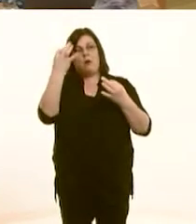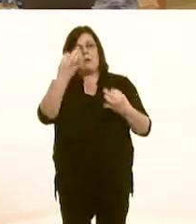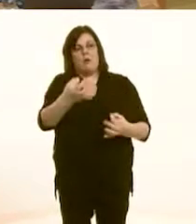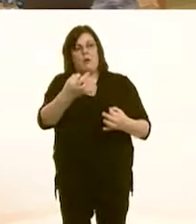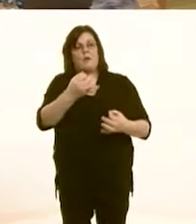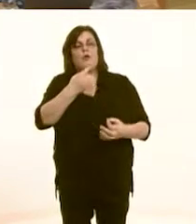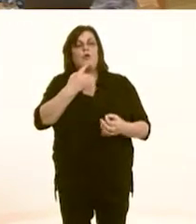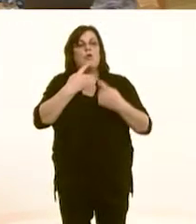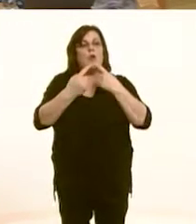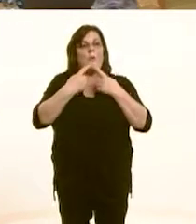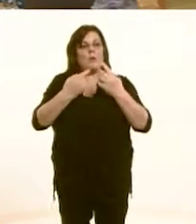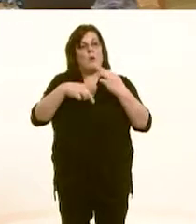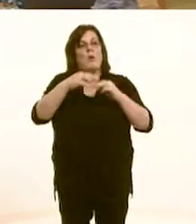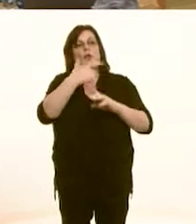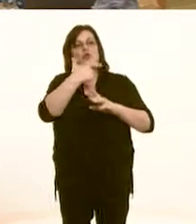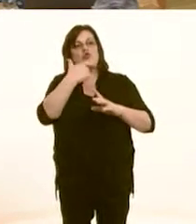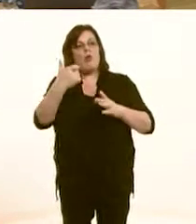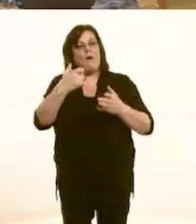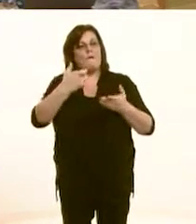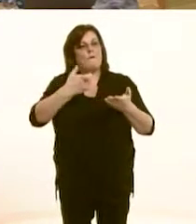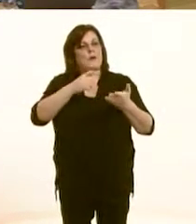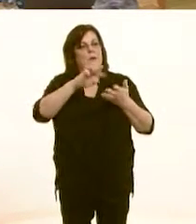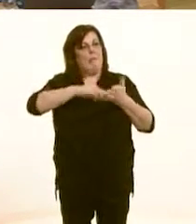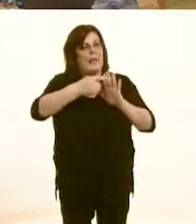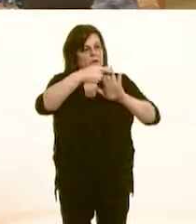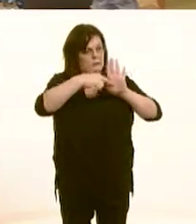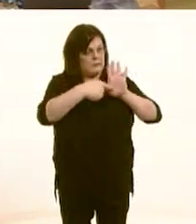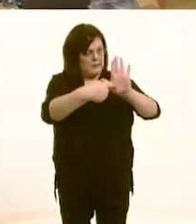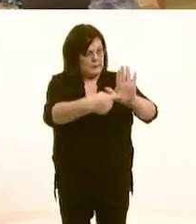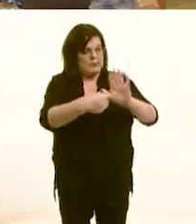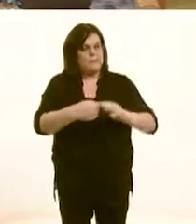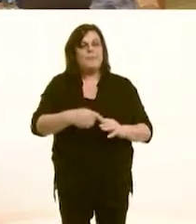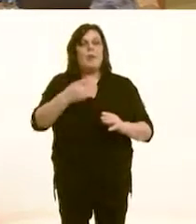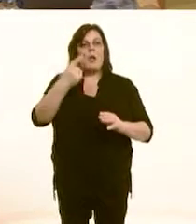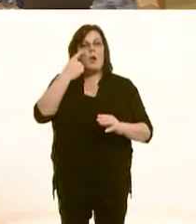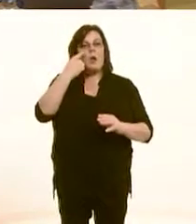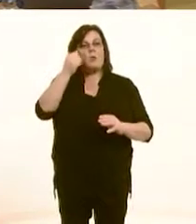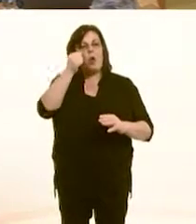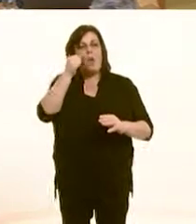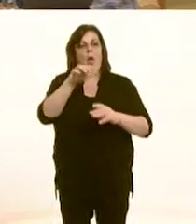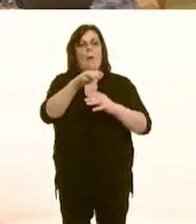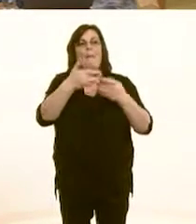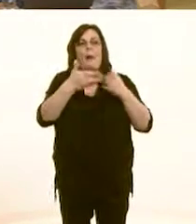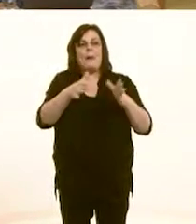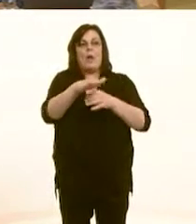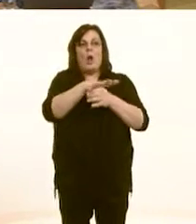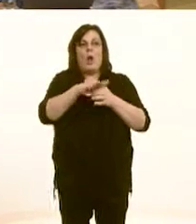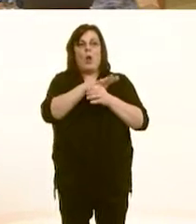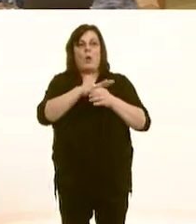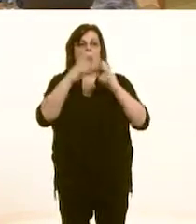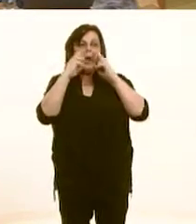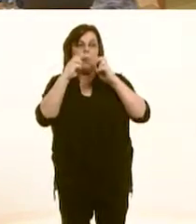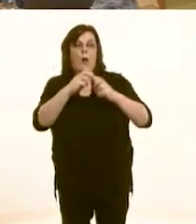and the environmental proposals when the draft orders are published. We do anticipate that a public local inquiry will be required in spring